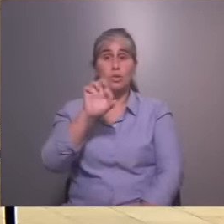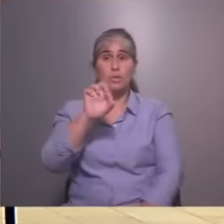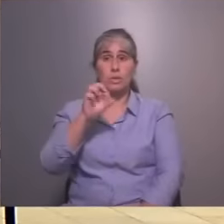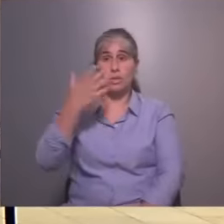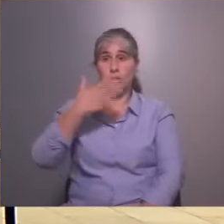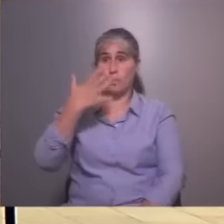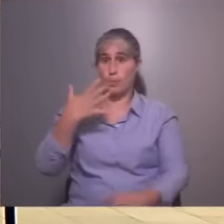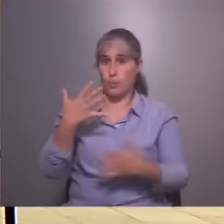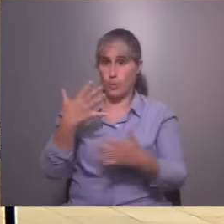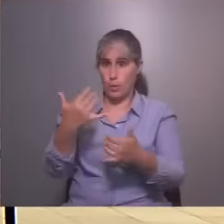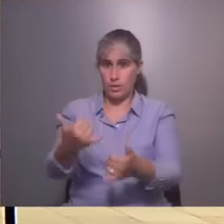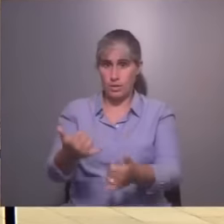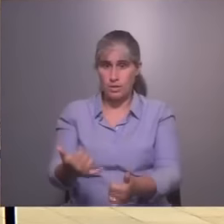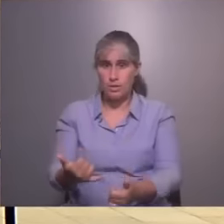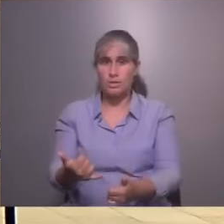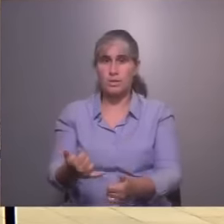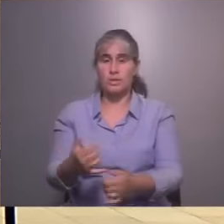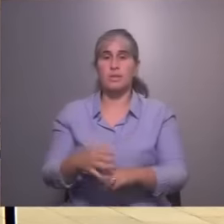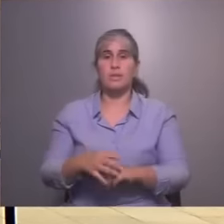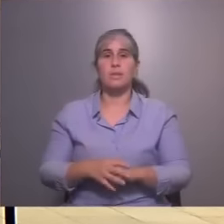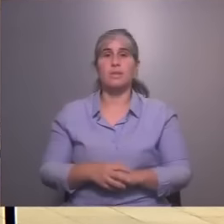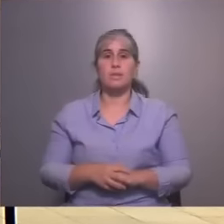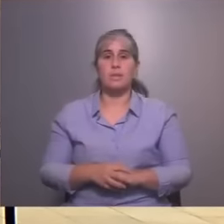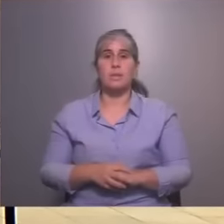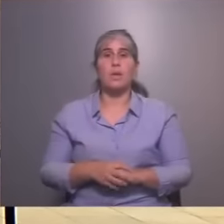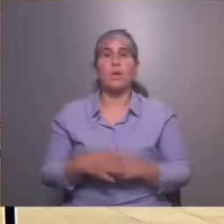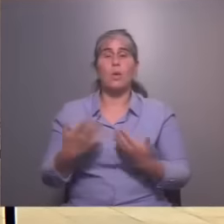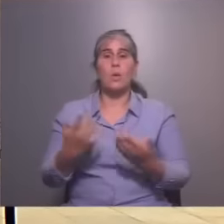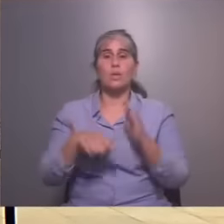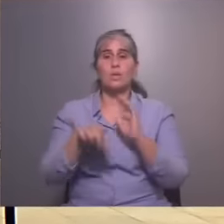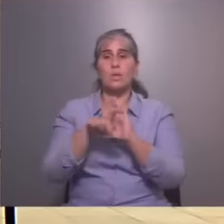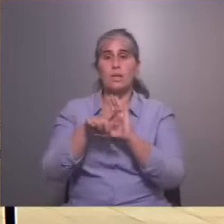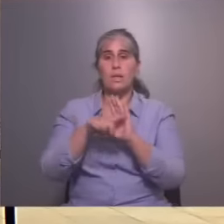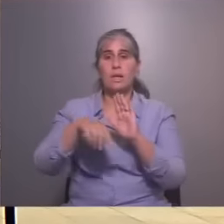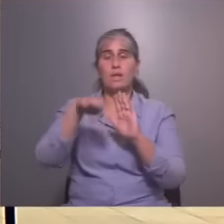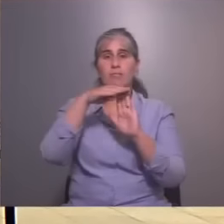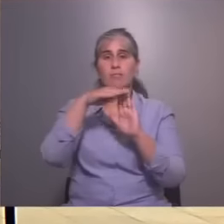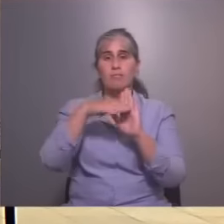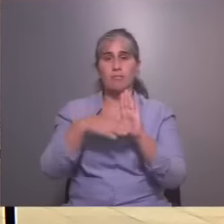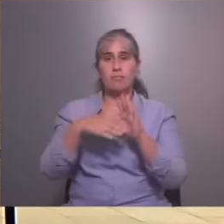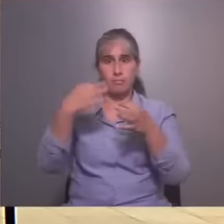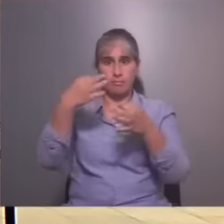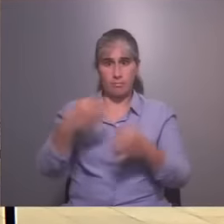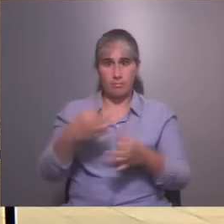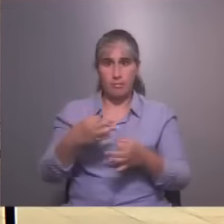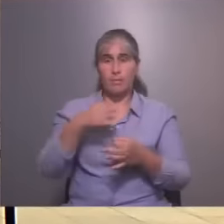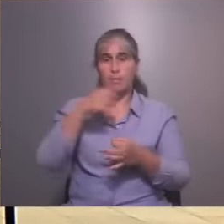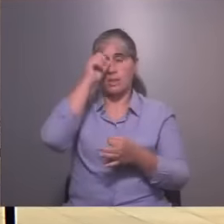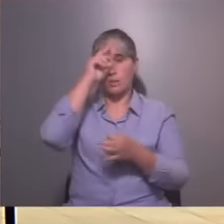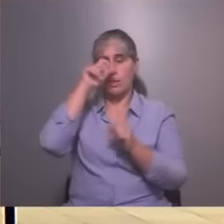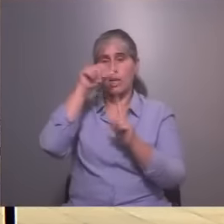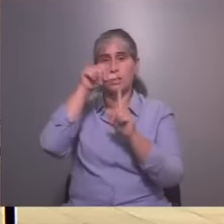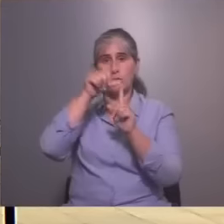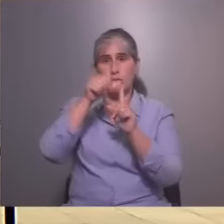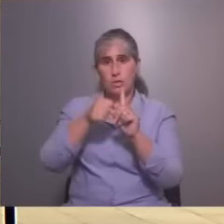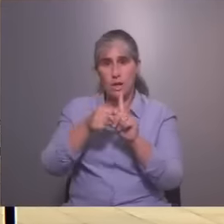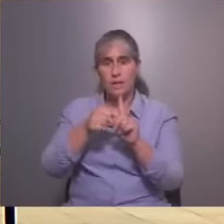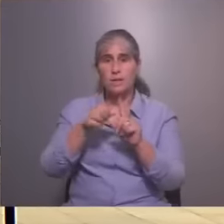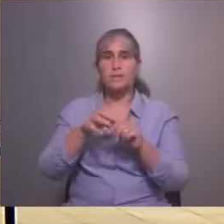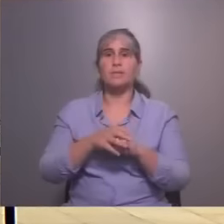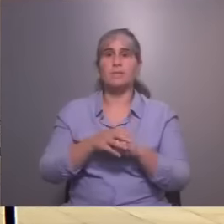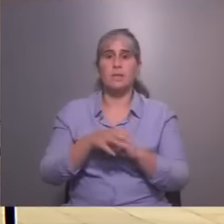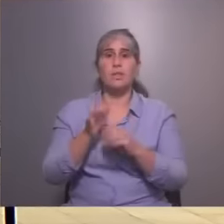The presentation of Jesus in the temple. When 8 days were